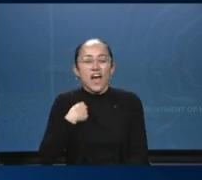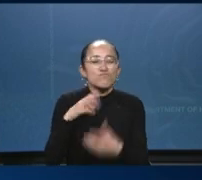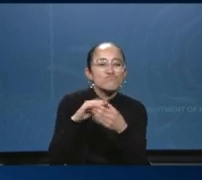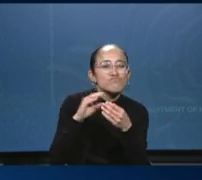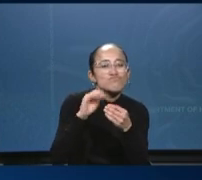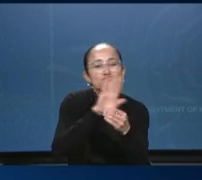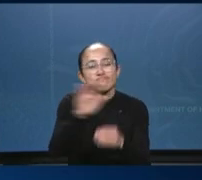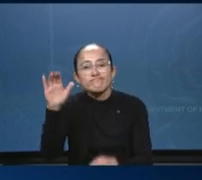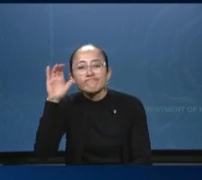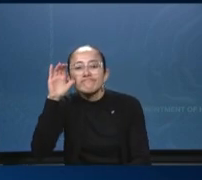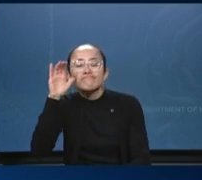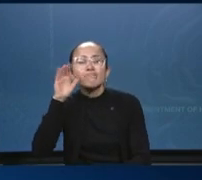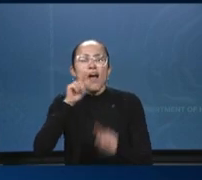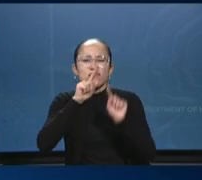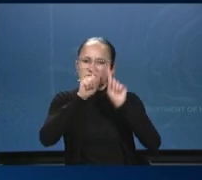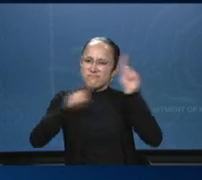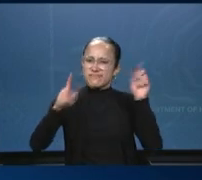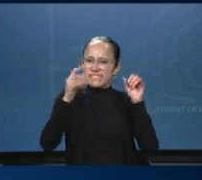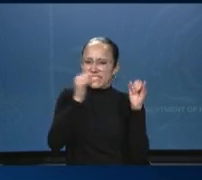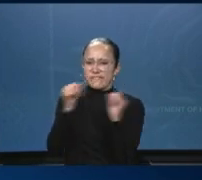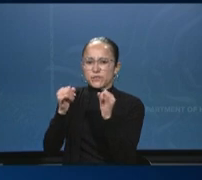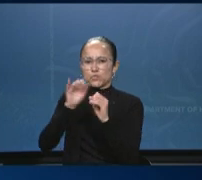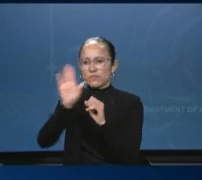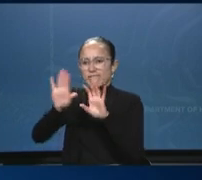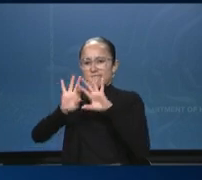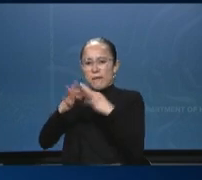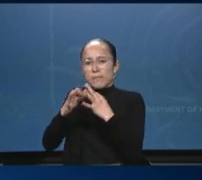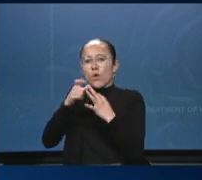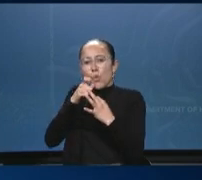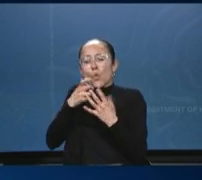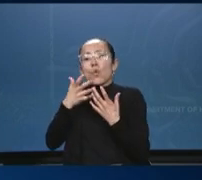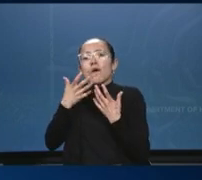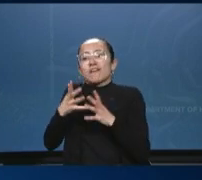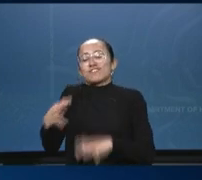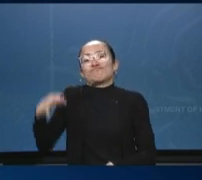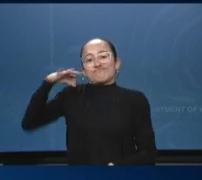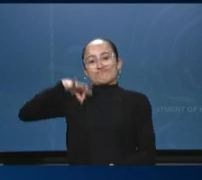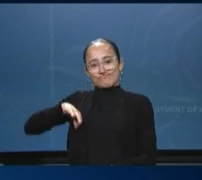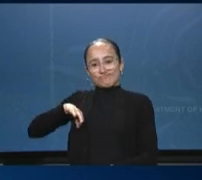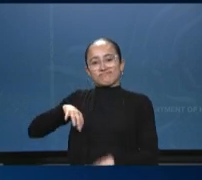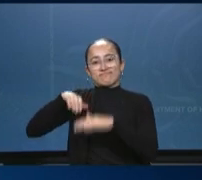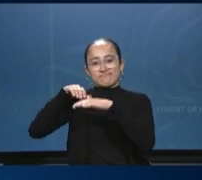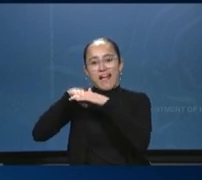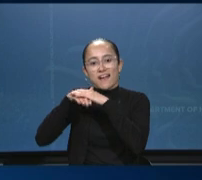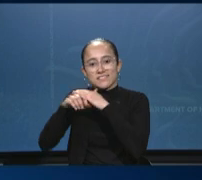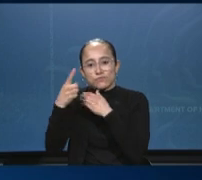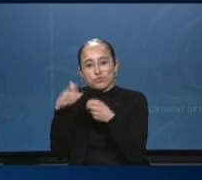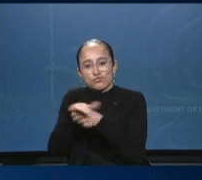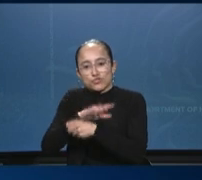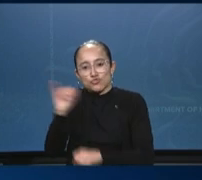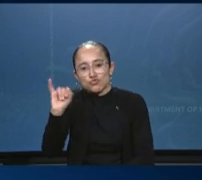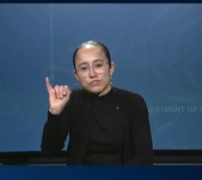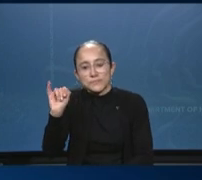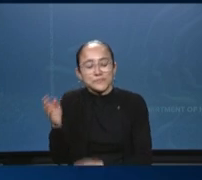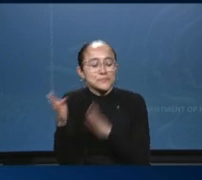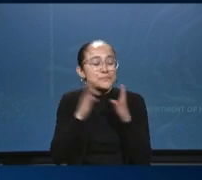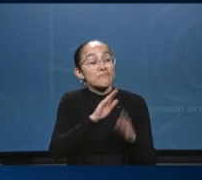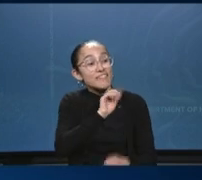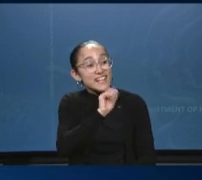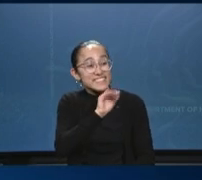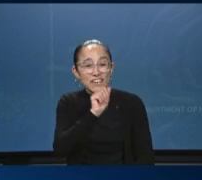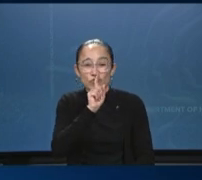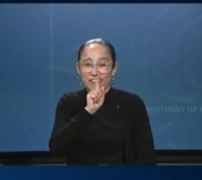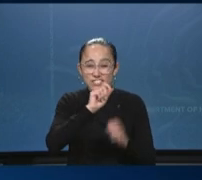stories of the individuals and families that have been able to gain access to coverage. The ACA has changed